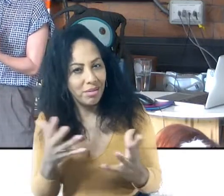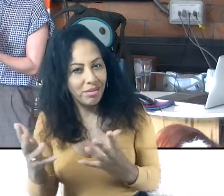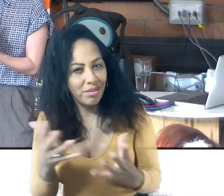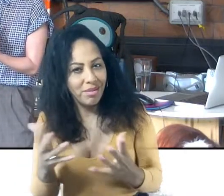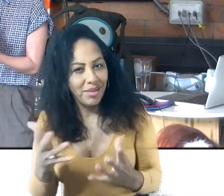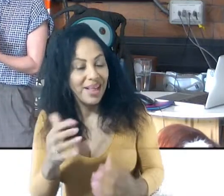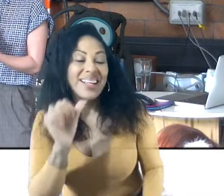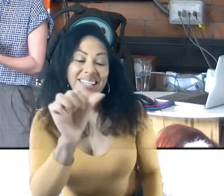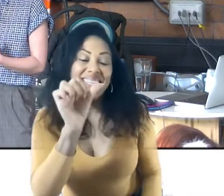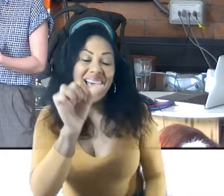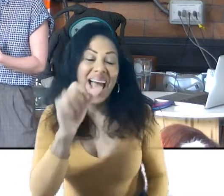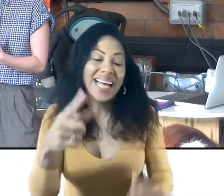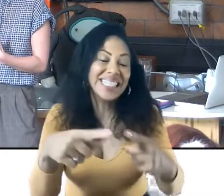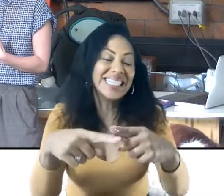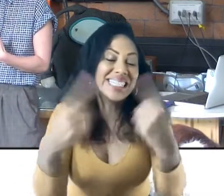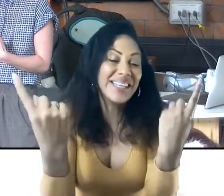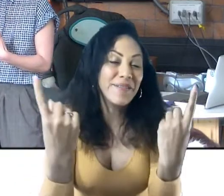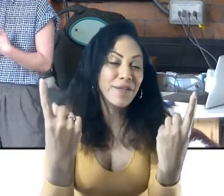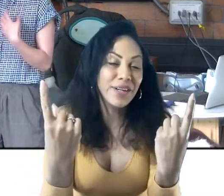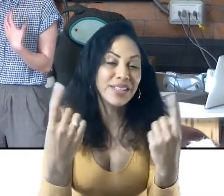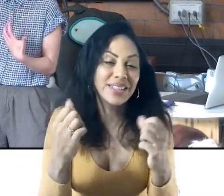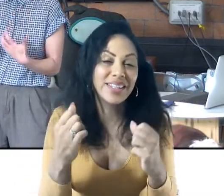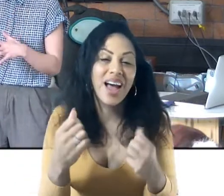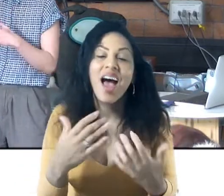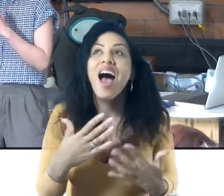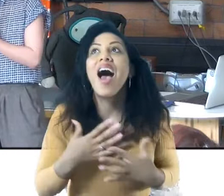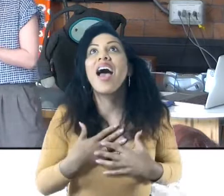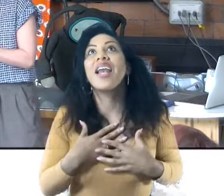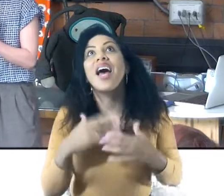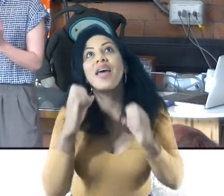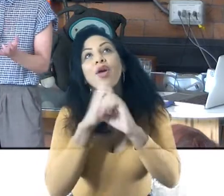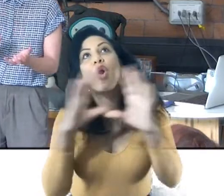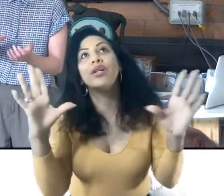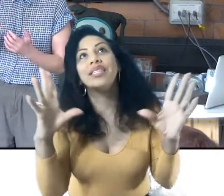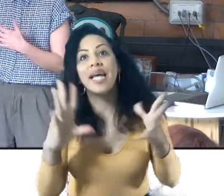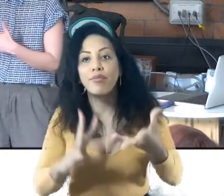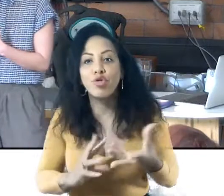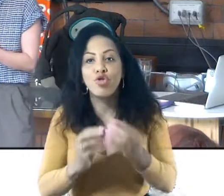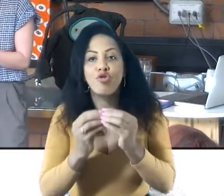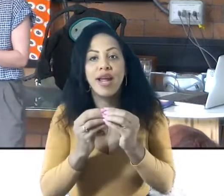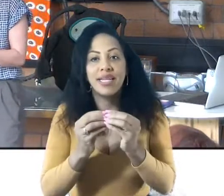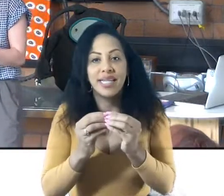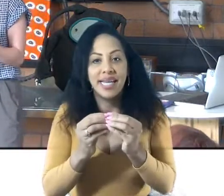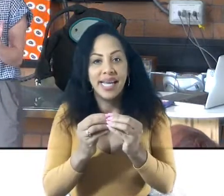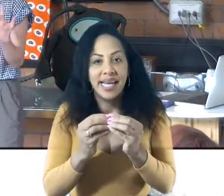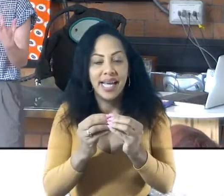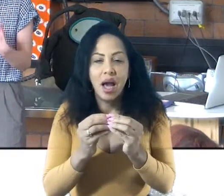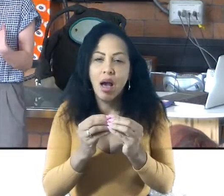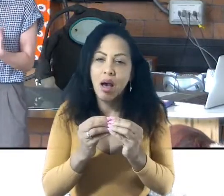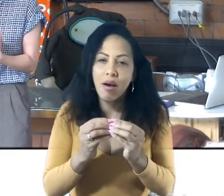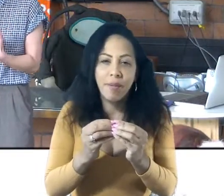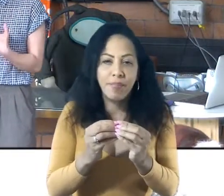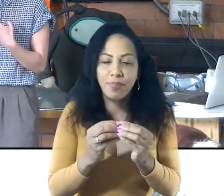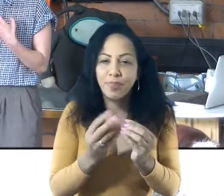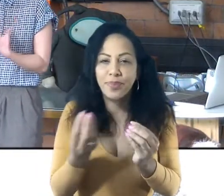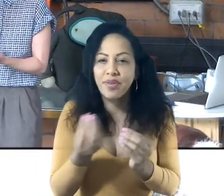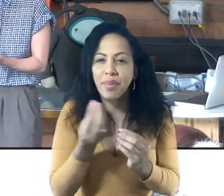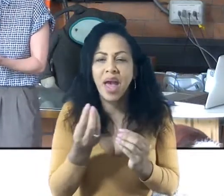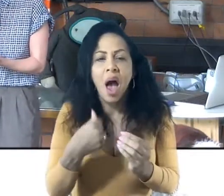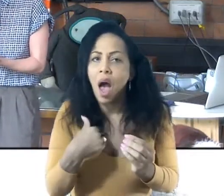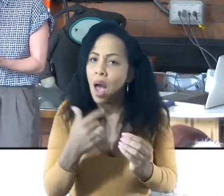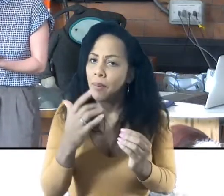the idea of creating a piece, because I'm also aware of issues of appropriation, and I'm not trying to